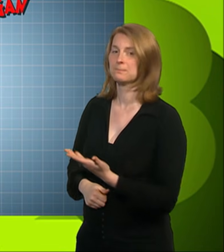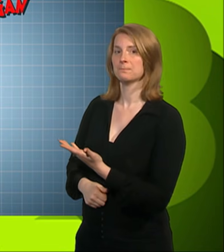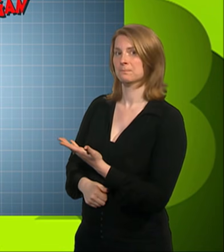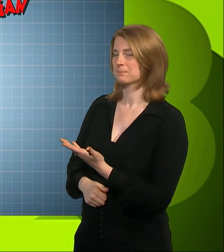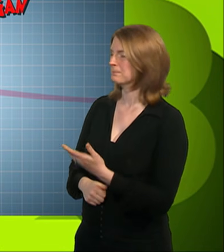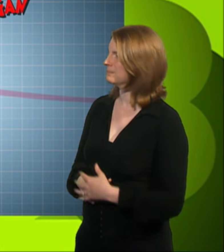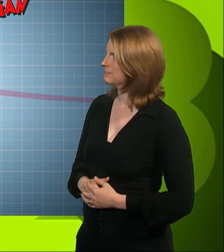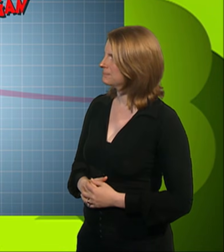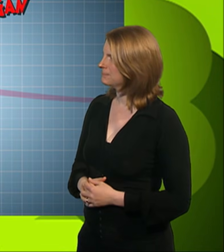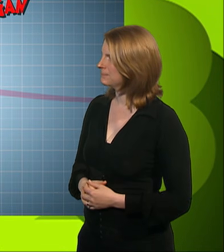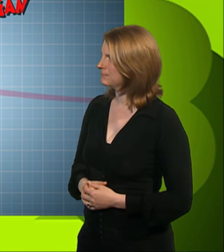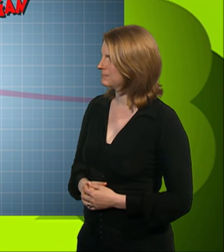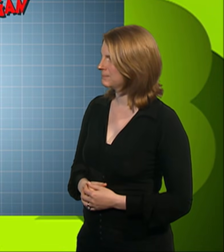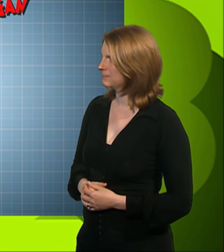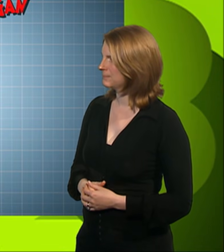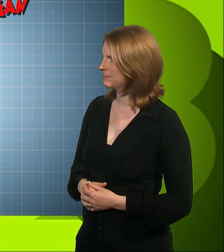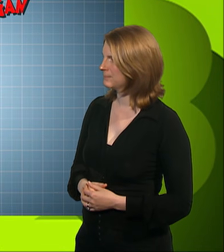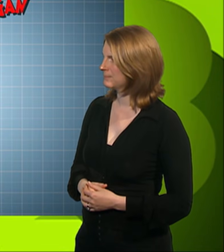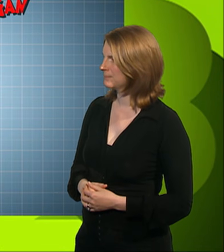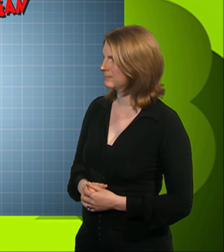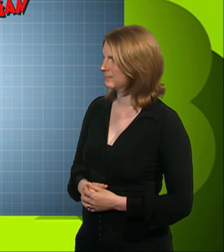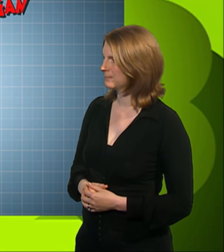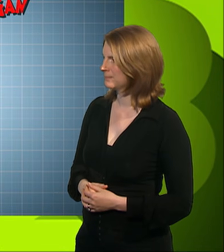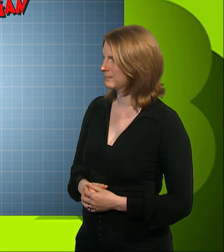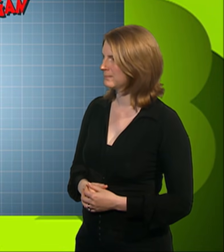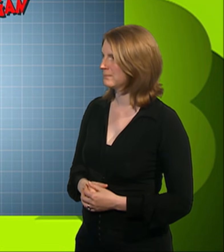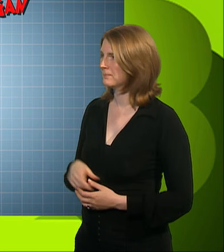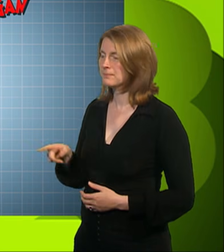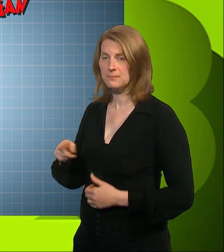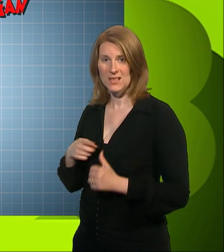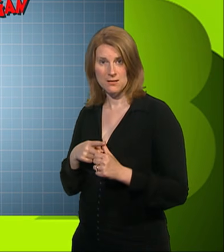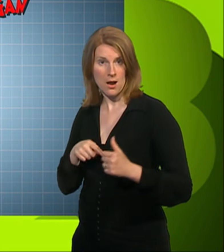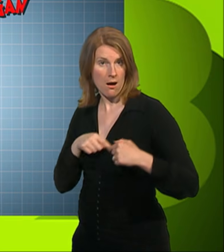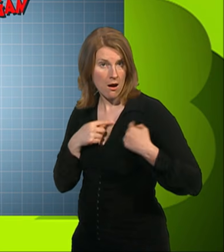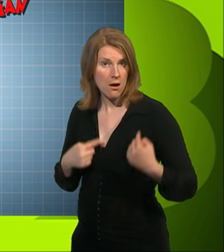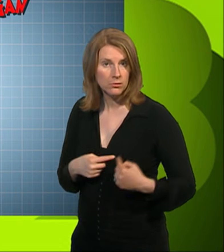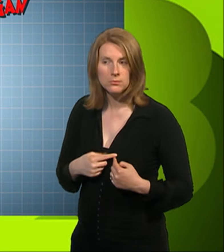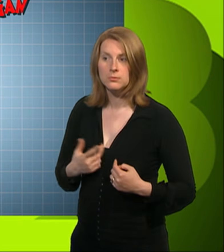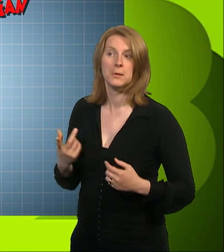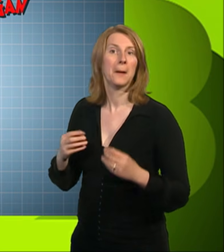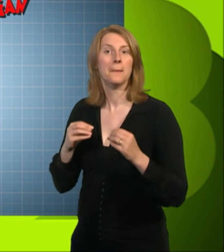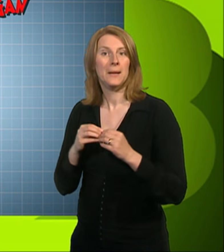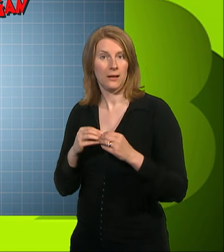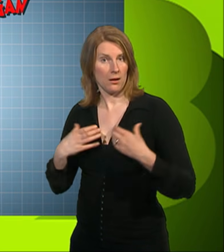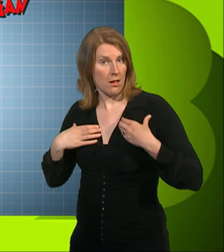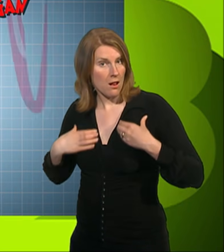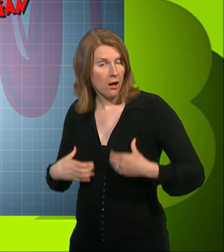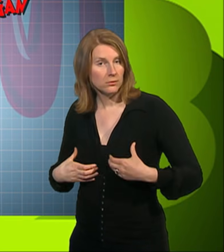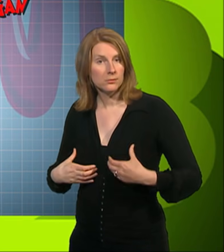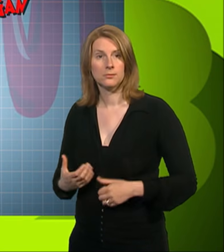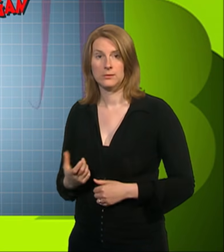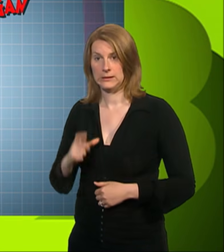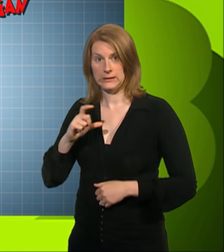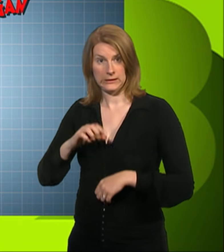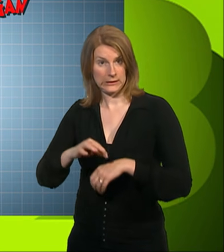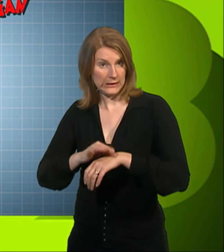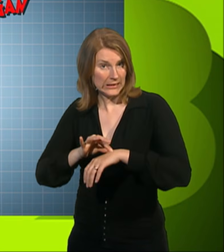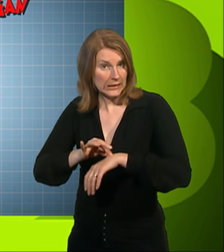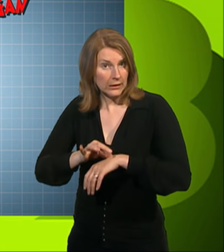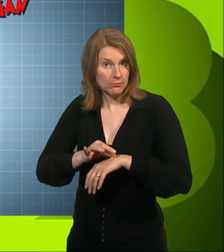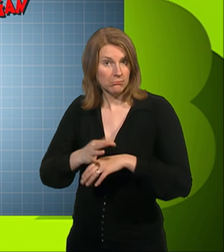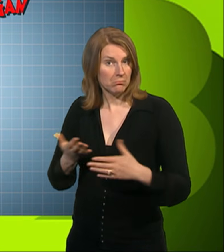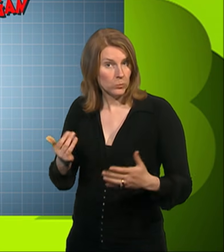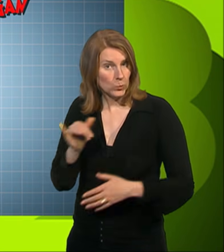What's the largest organ in your body? Is it A, your heart, B, your lungs, or C, your